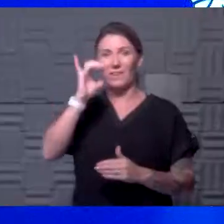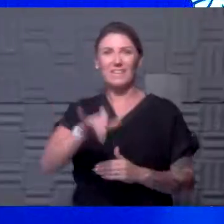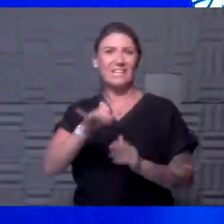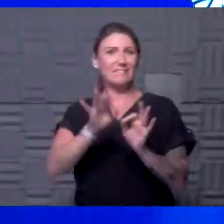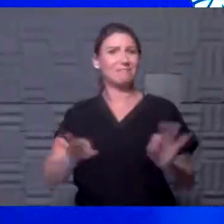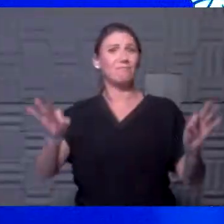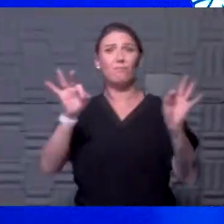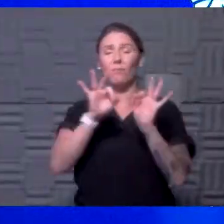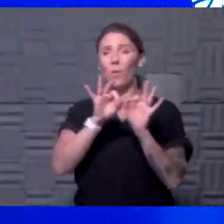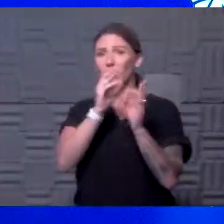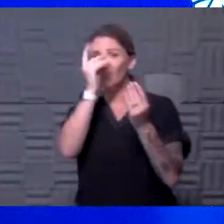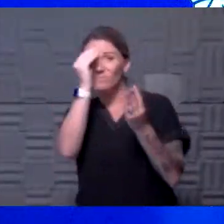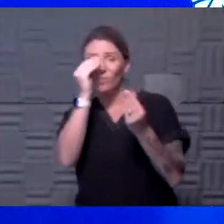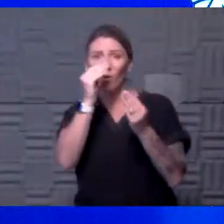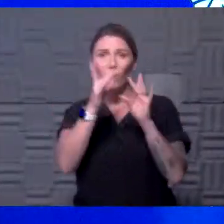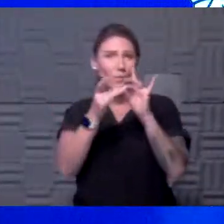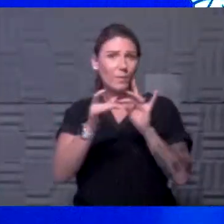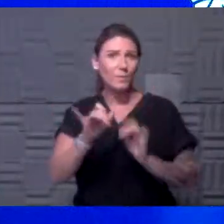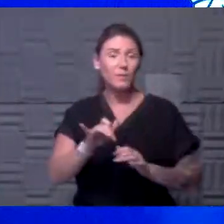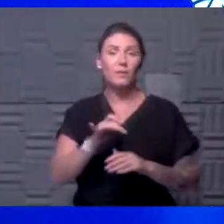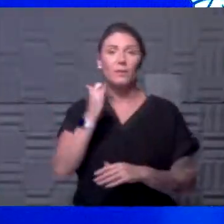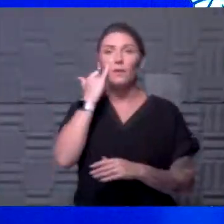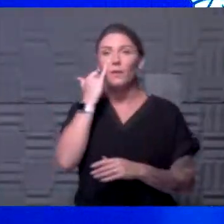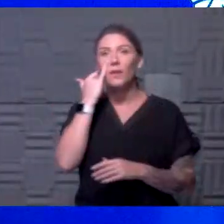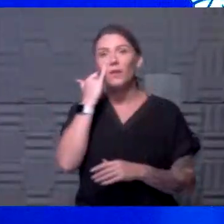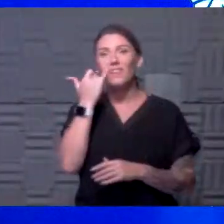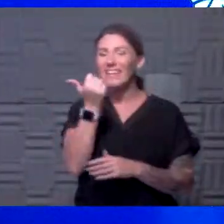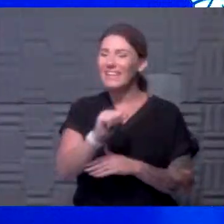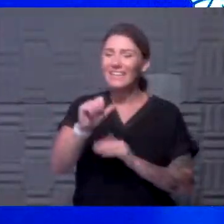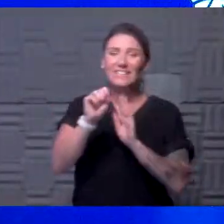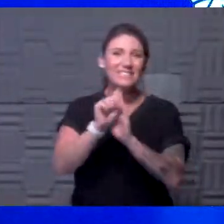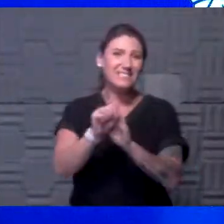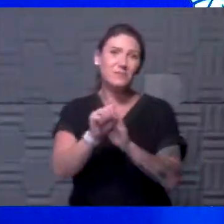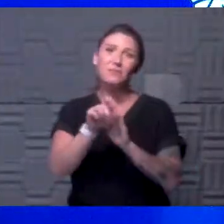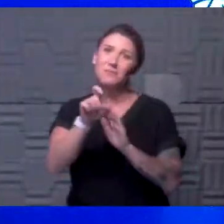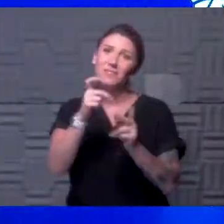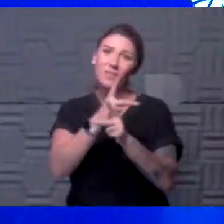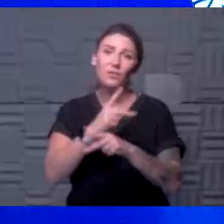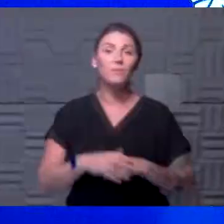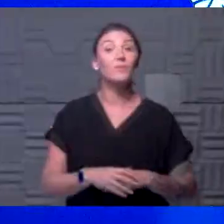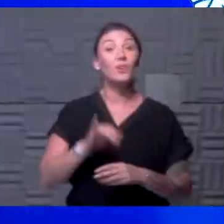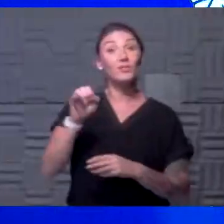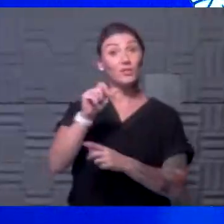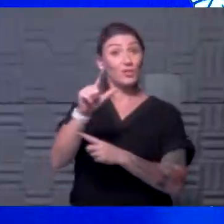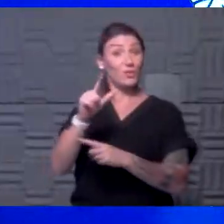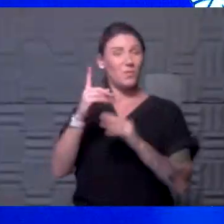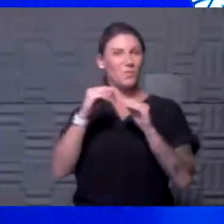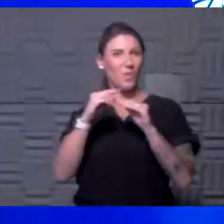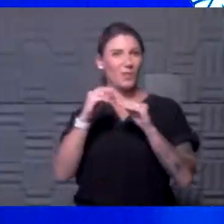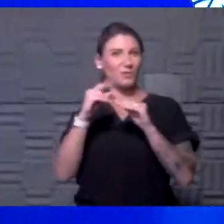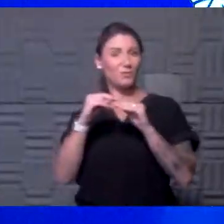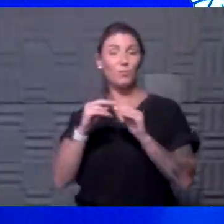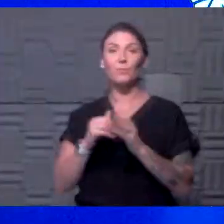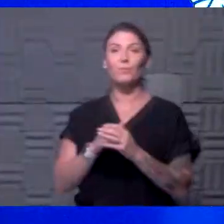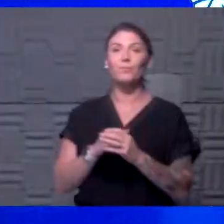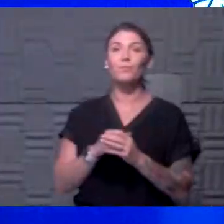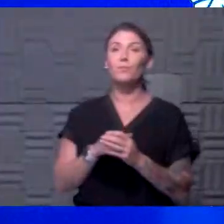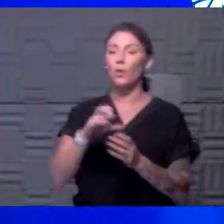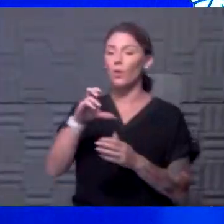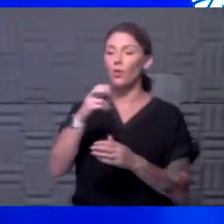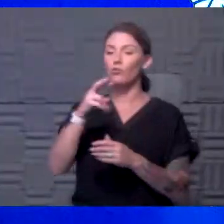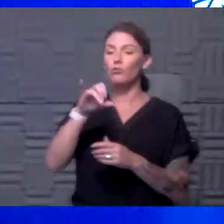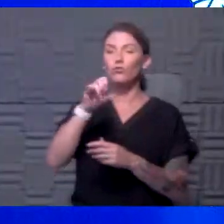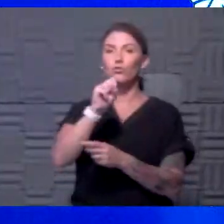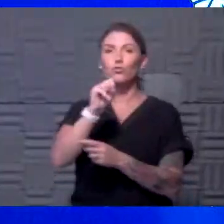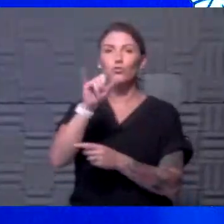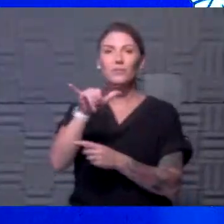just the important consideration. If you start having any symptoms, you got to be evaluated. Okay, Jill, time for one or two more questions. Okay, Chrissy had a real quick follow-up